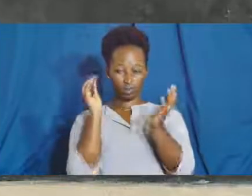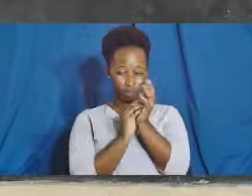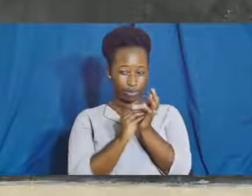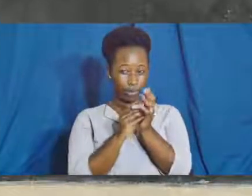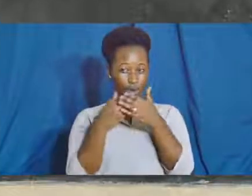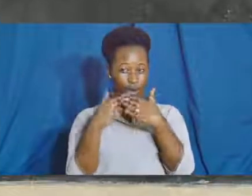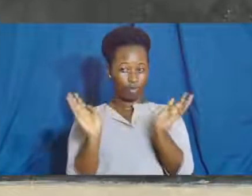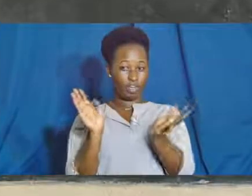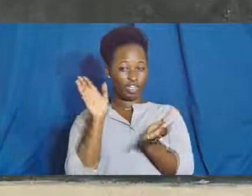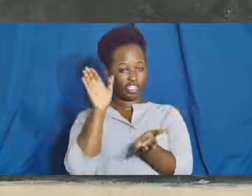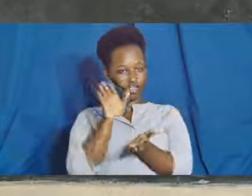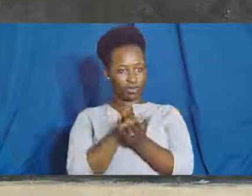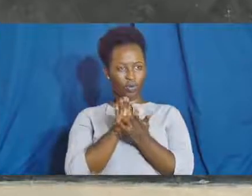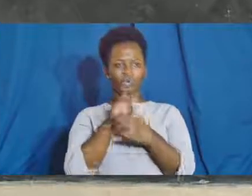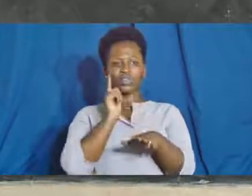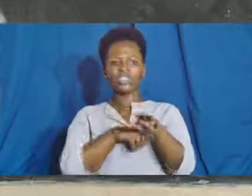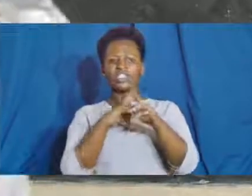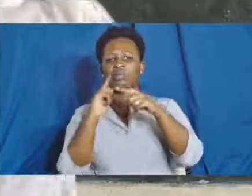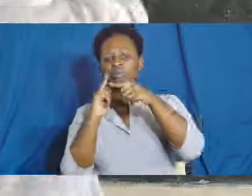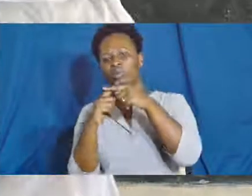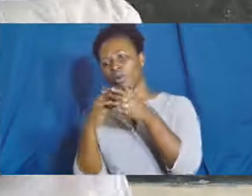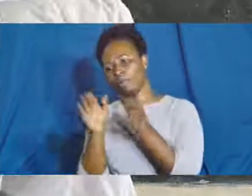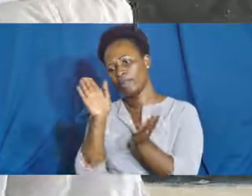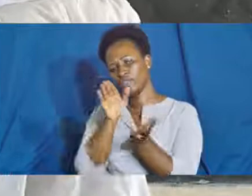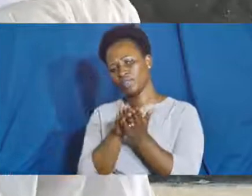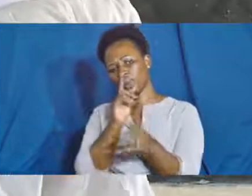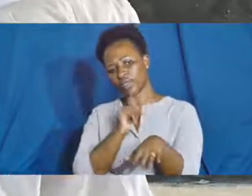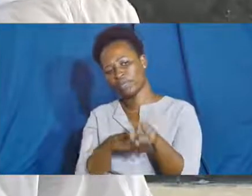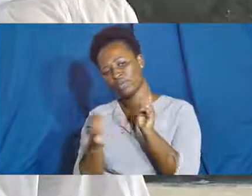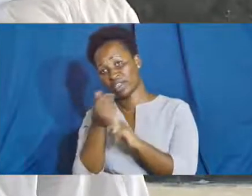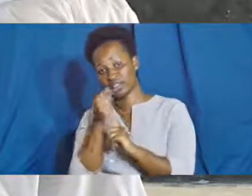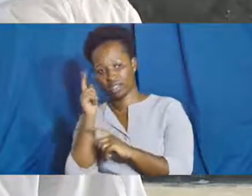So when you add it with opening stock, so when you get this